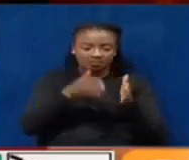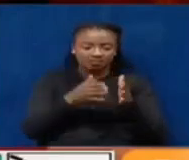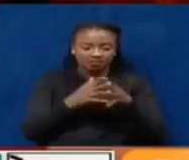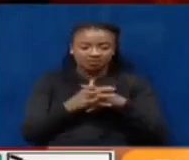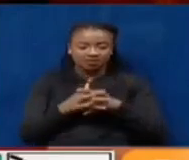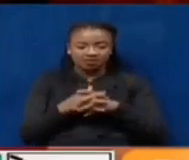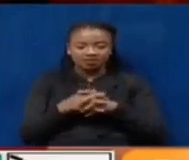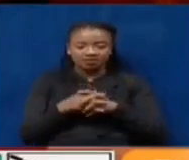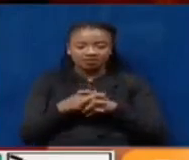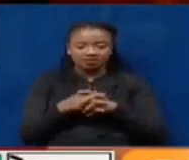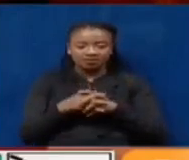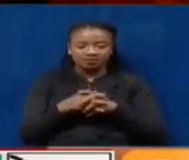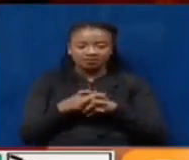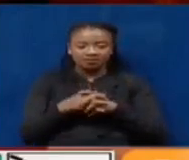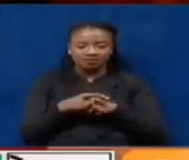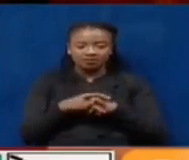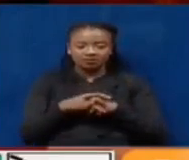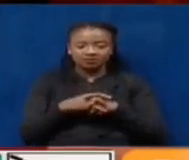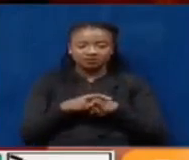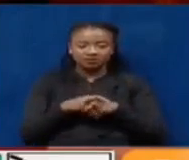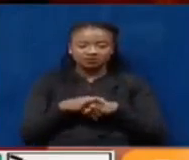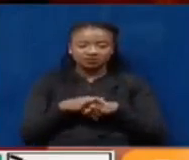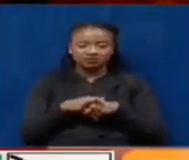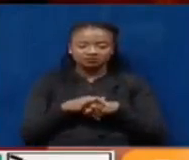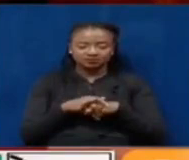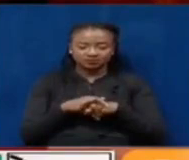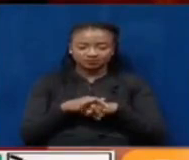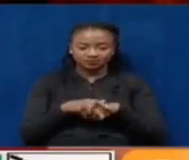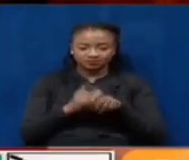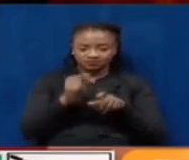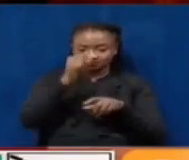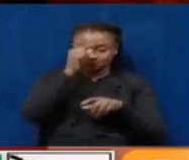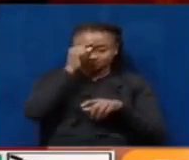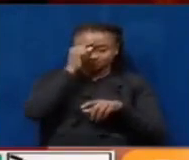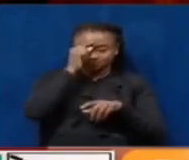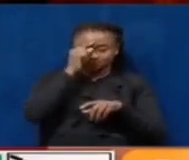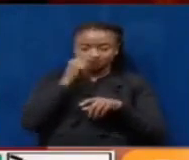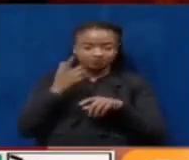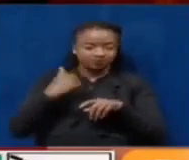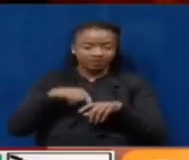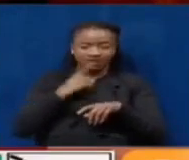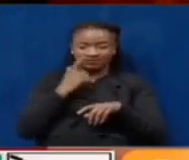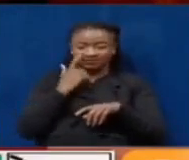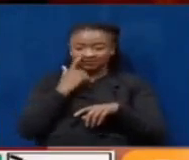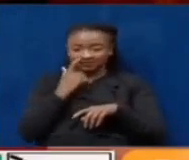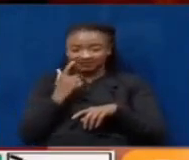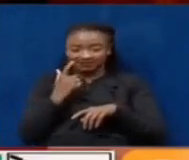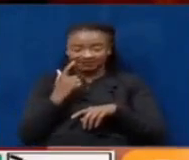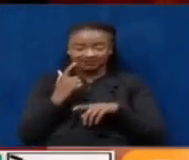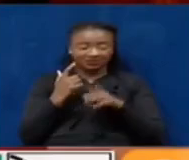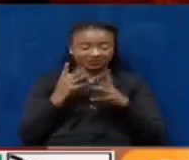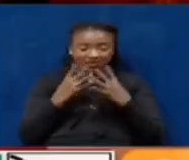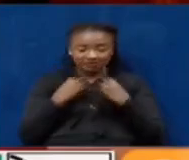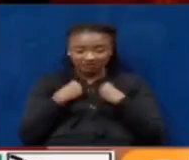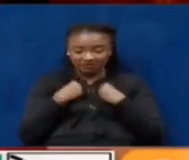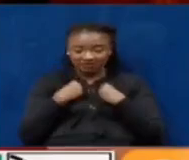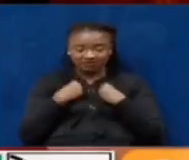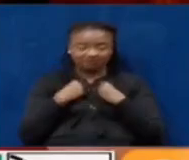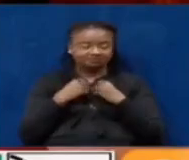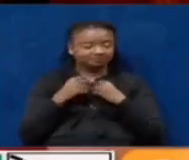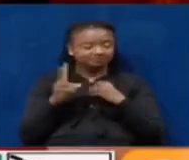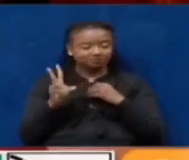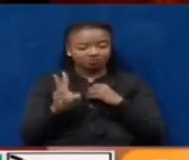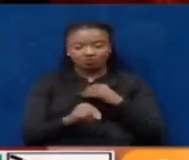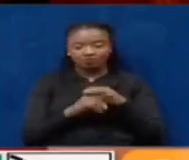idea of a government of shareholding. We don't subscribe to that idea. We believe